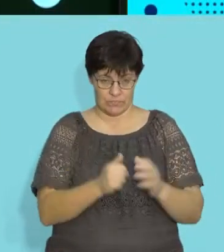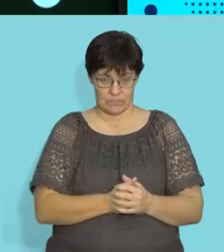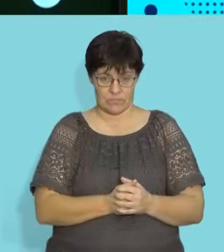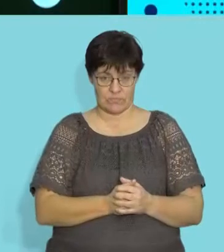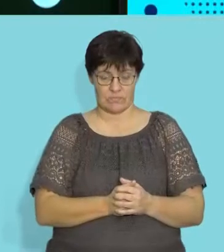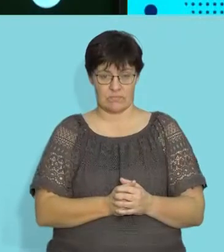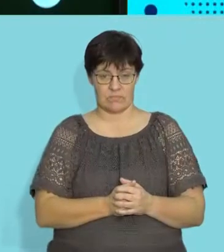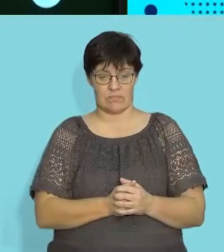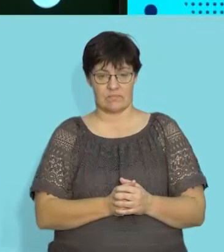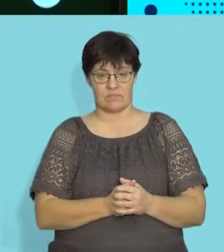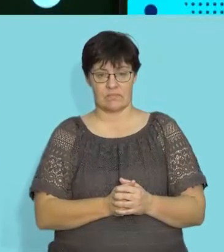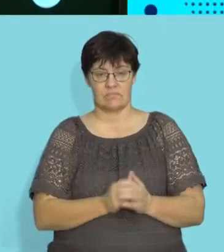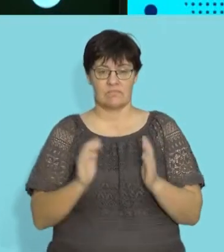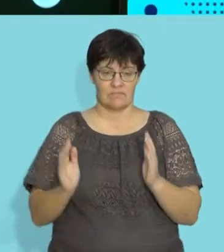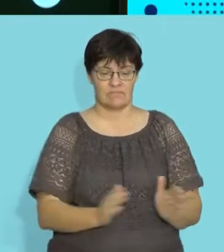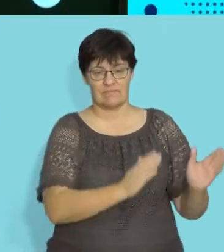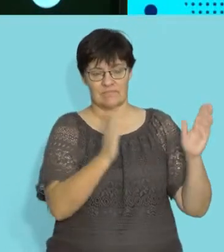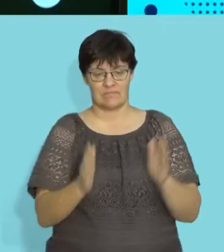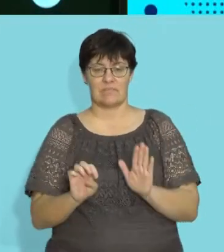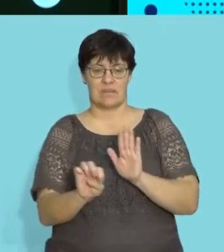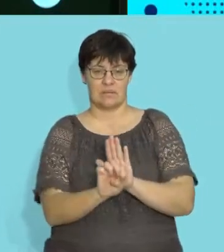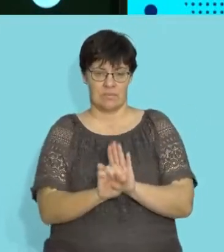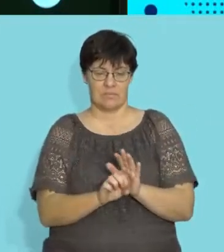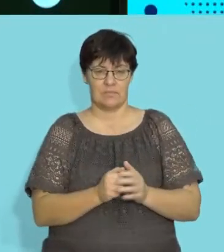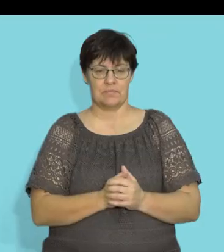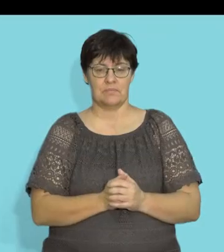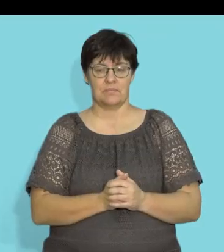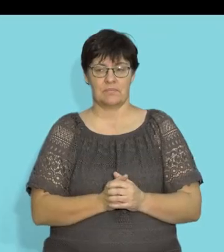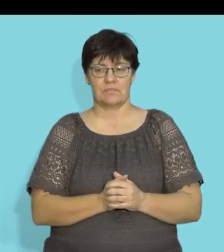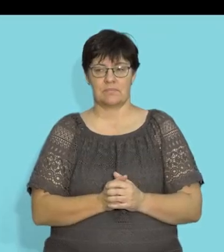infinity. Let's have a look at the next example together.